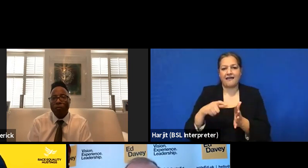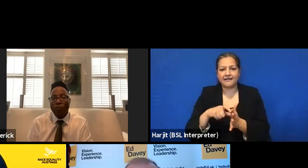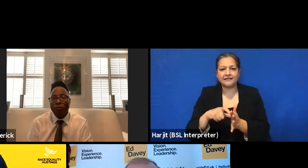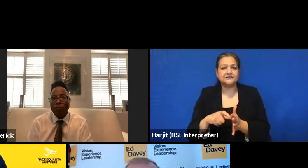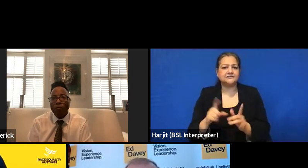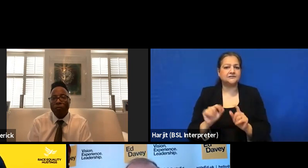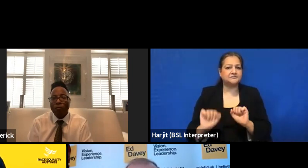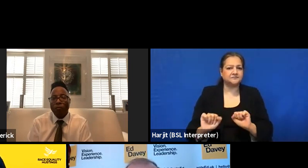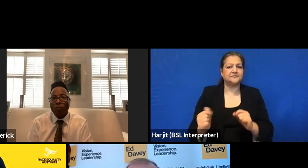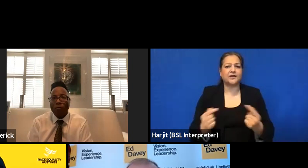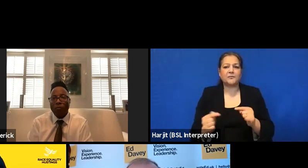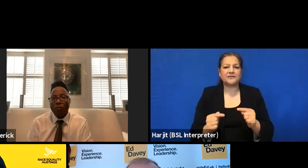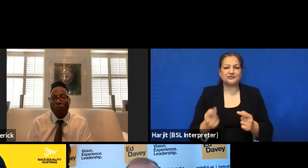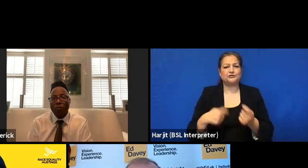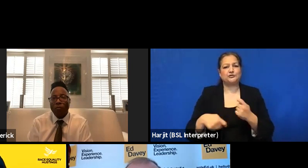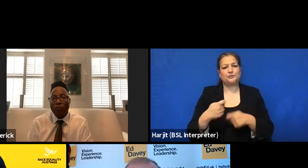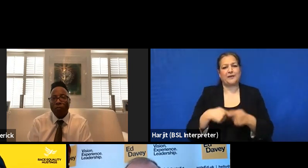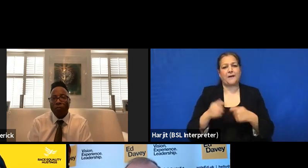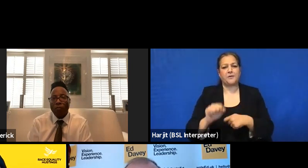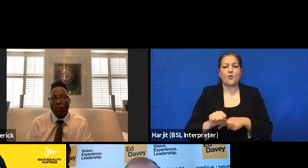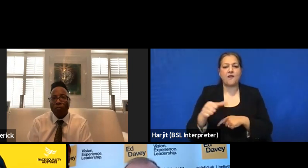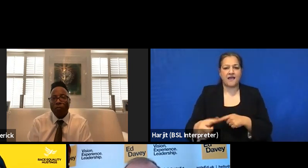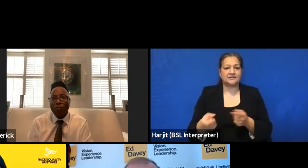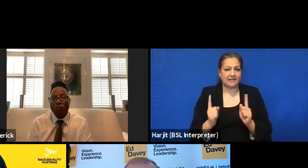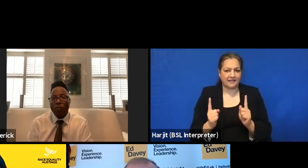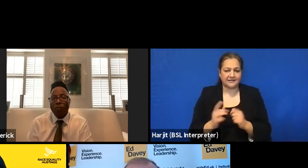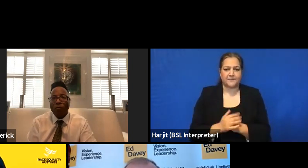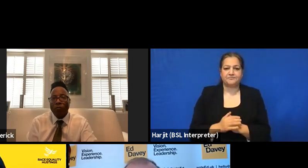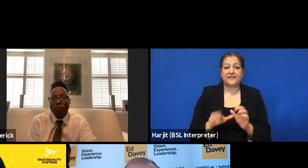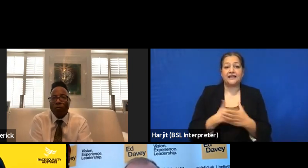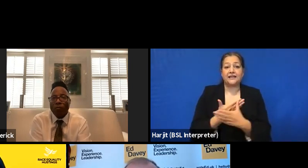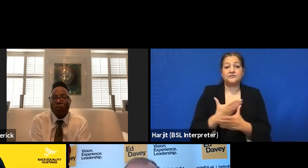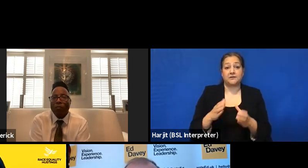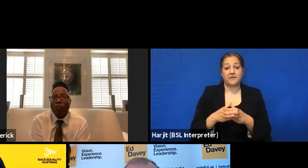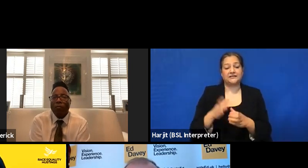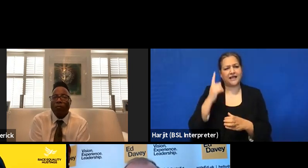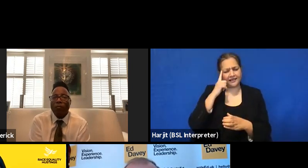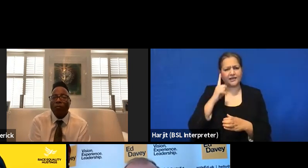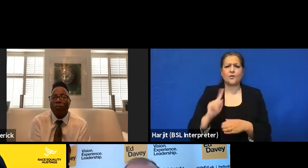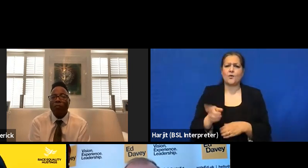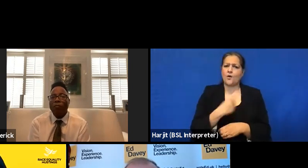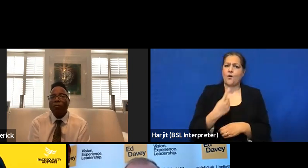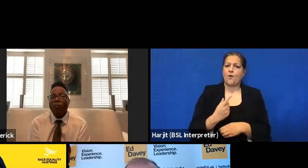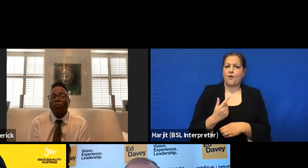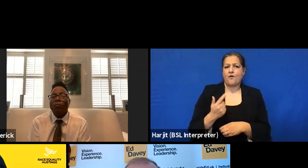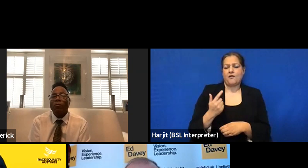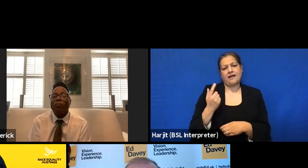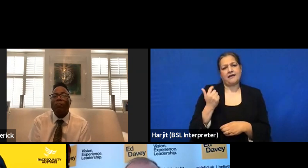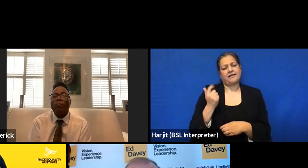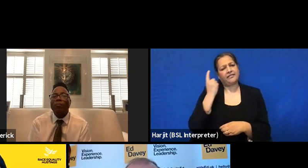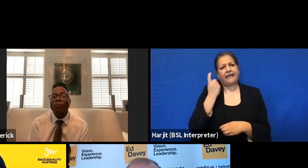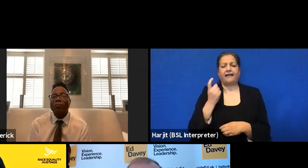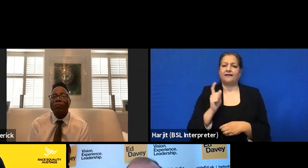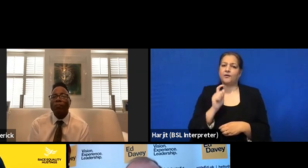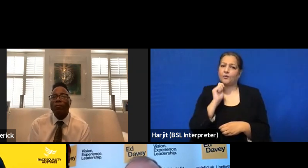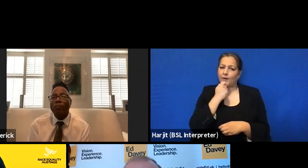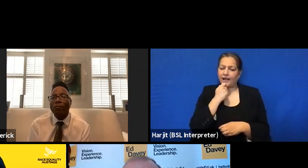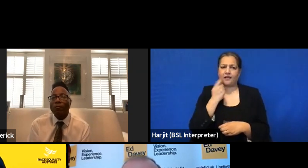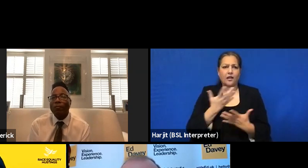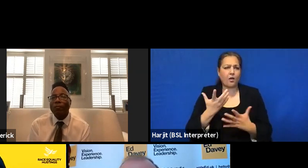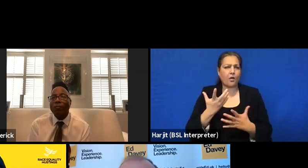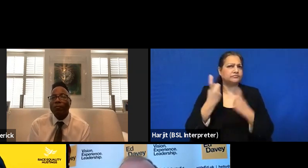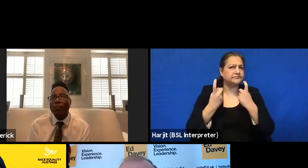to be your next leader. A Liberal Democrat Party, I think we would all think would think a lot about race equality